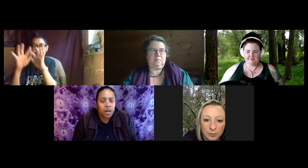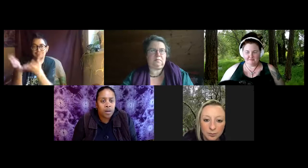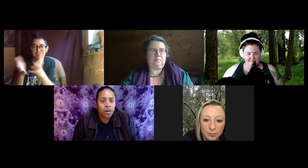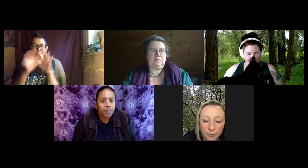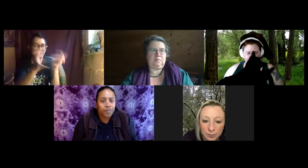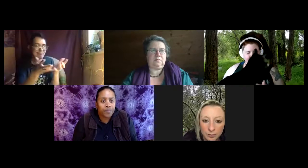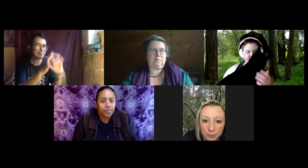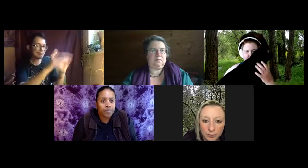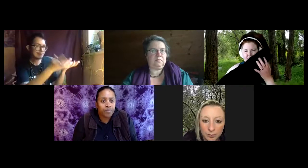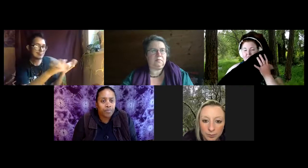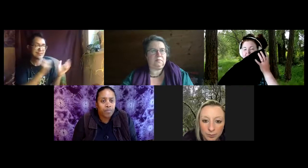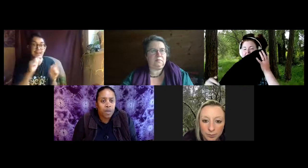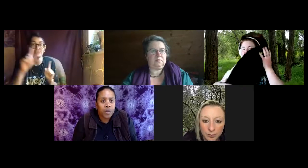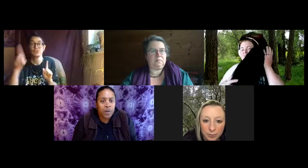want,